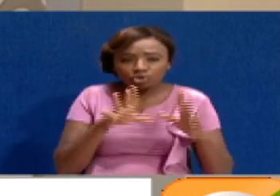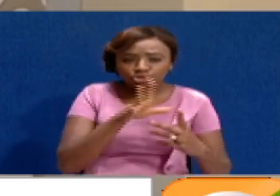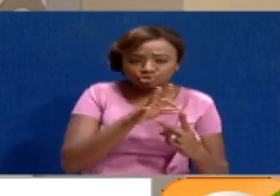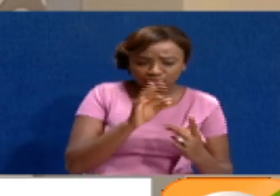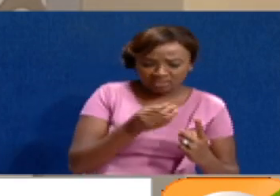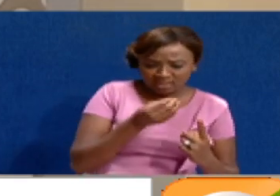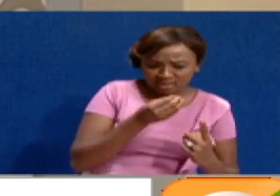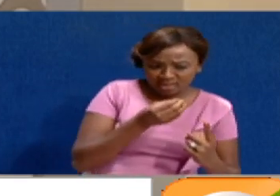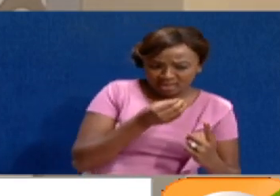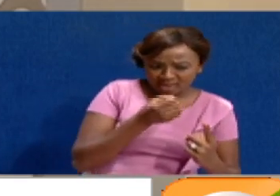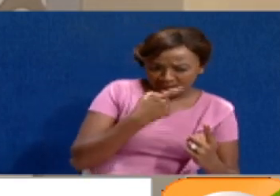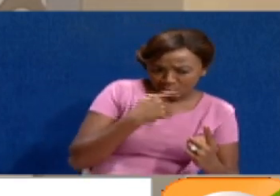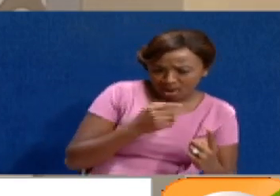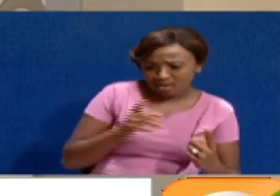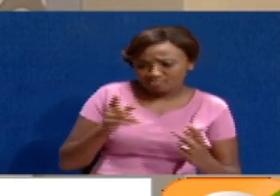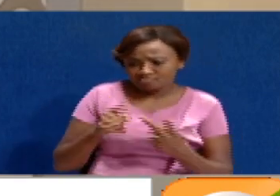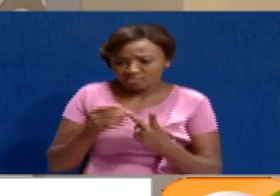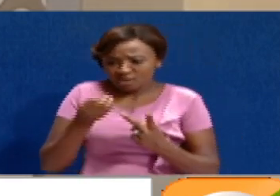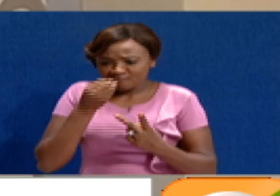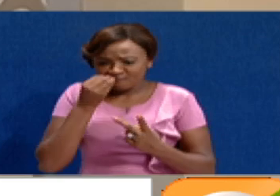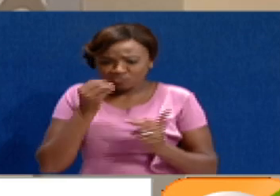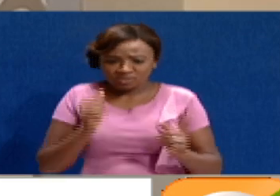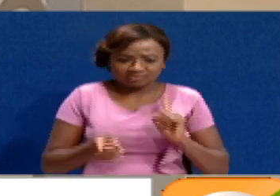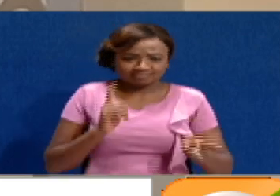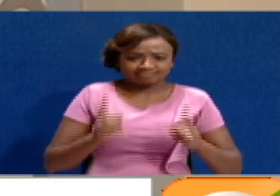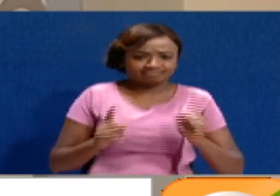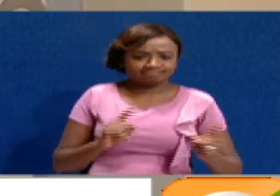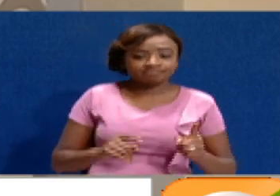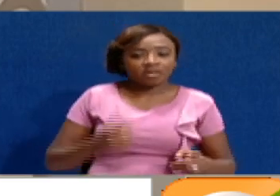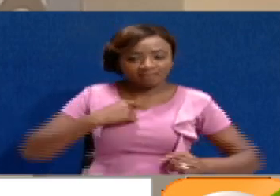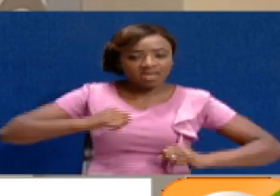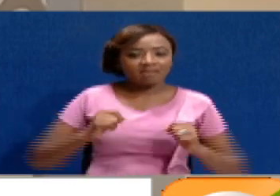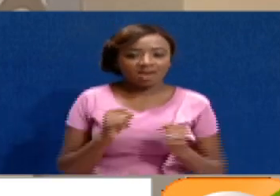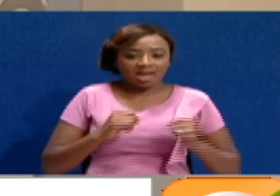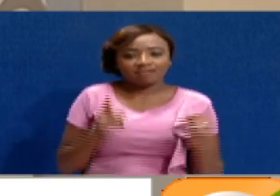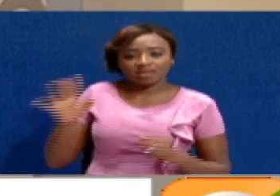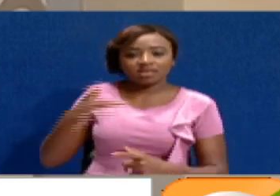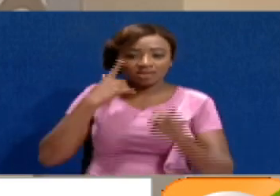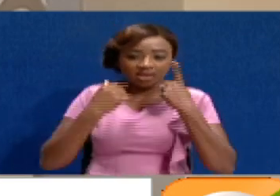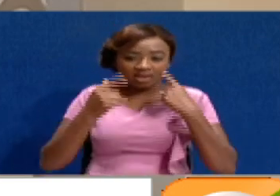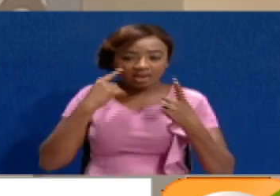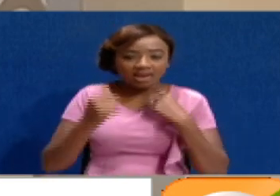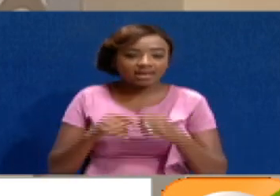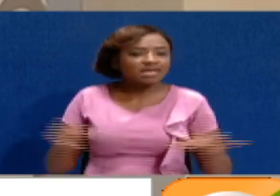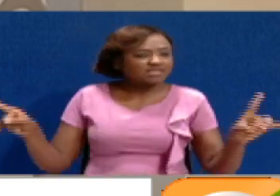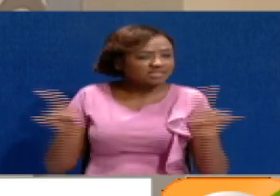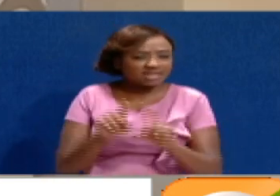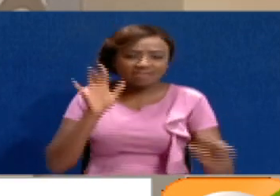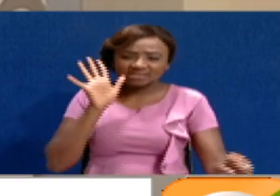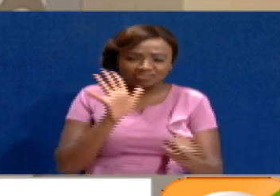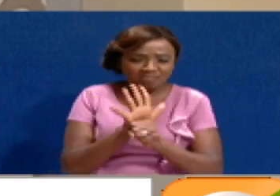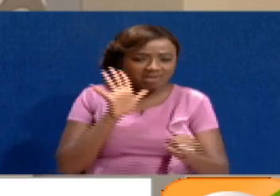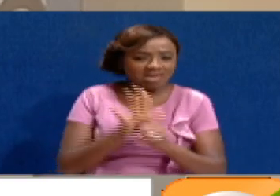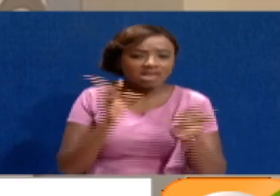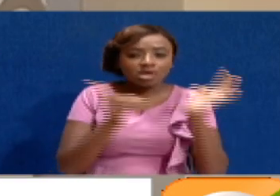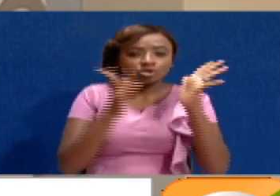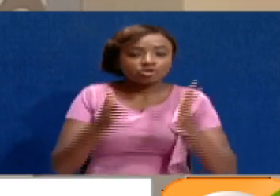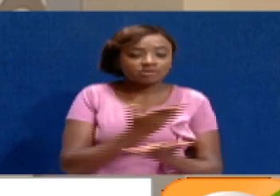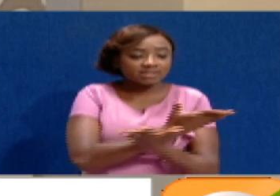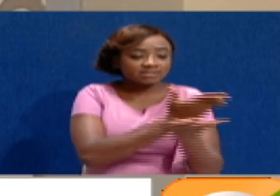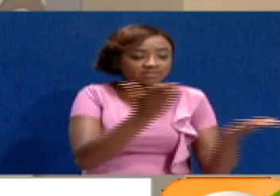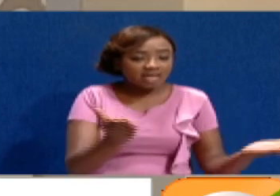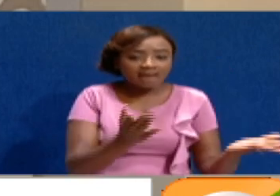meal and the next dose of a life-saving drug. I am glad he wept, just like the many doctors who have